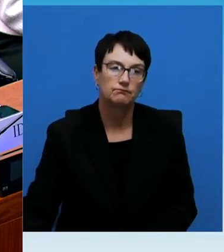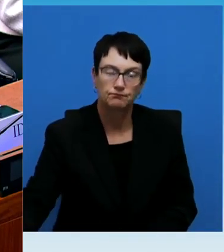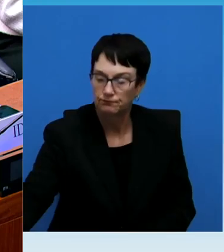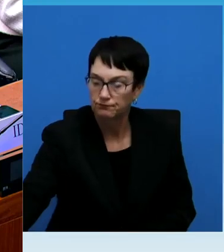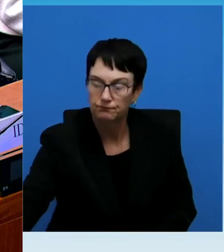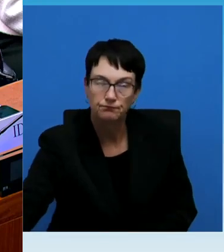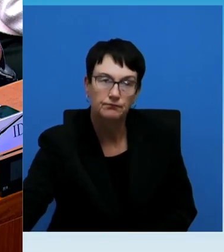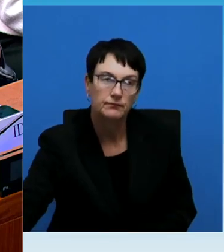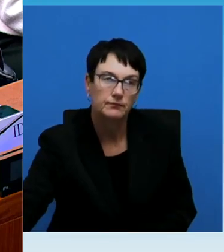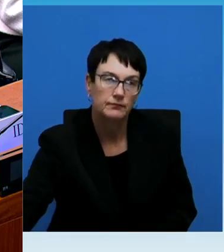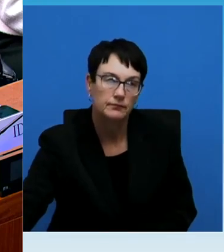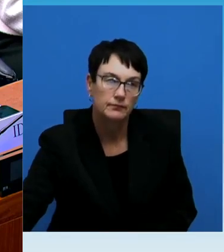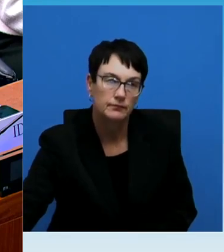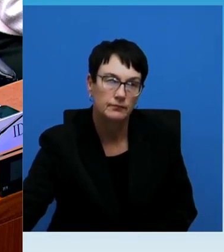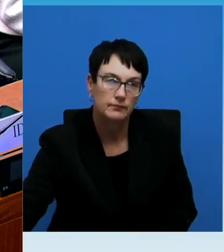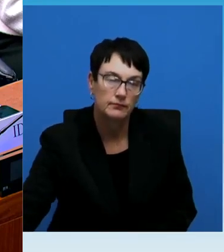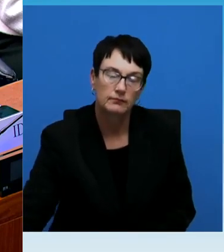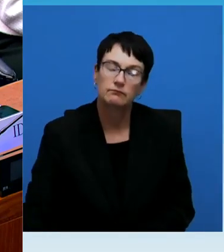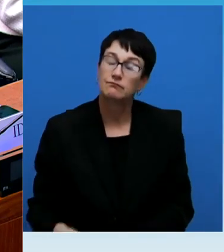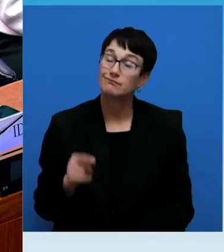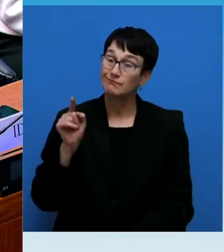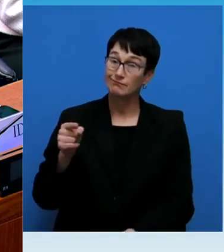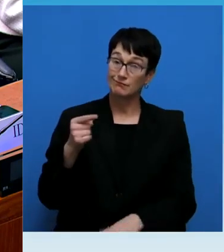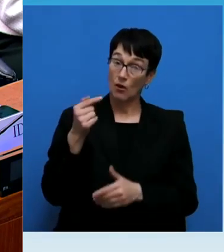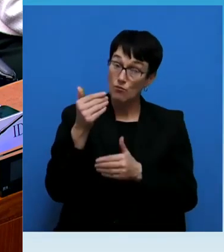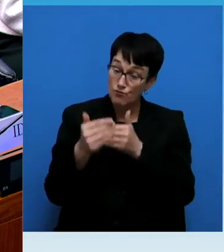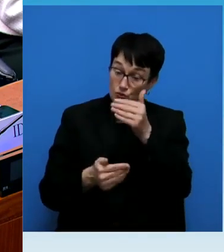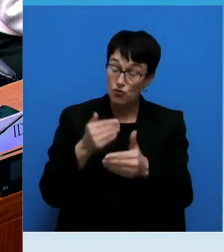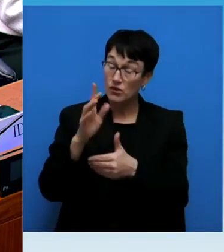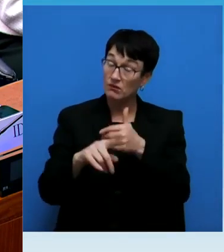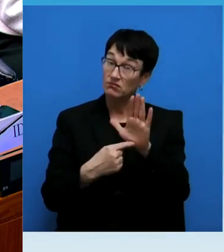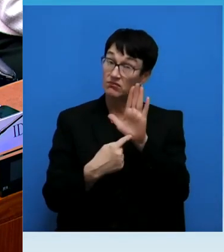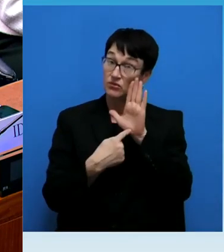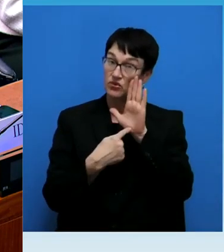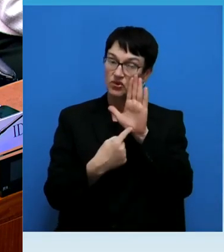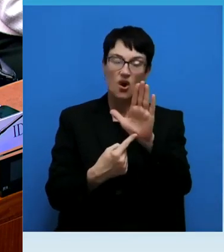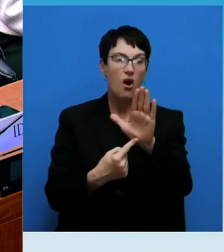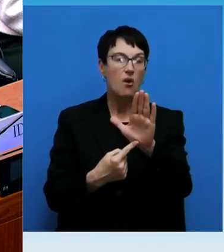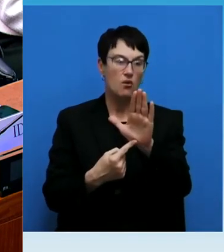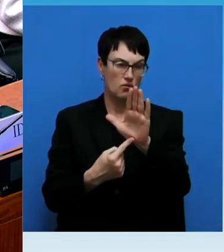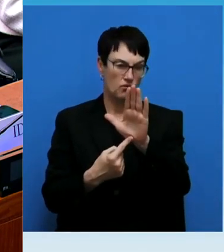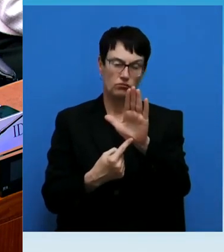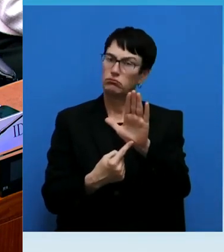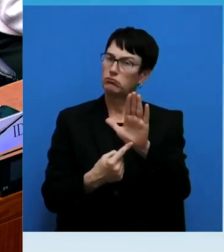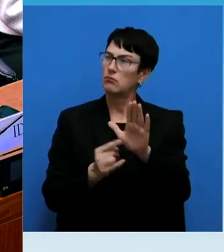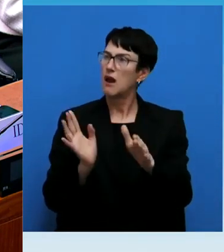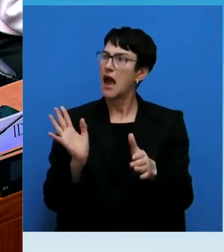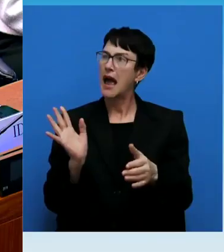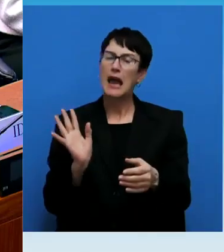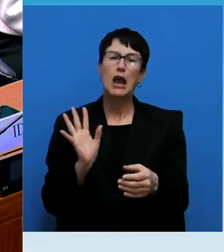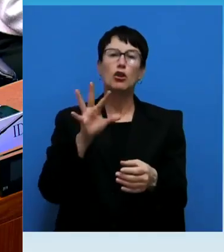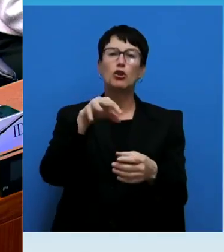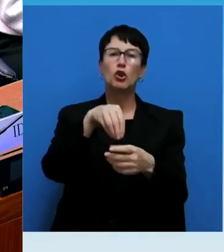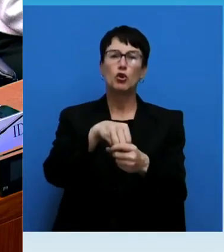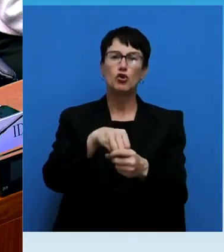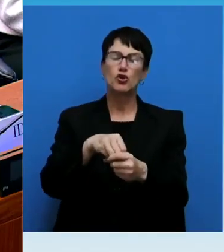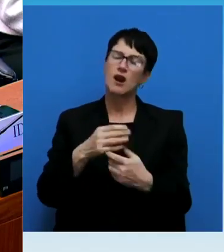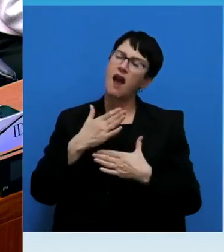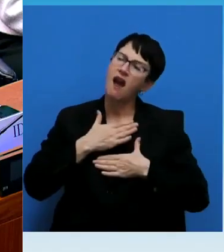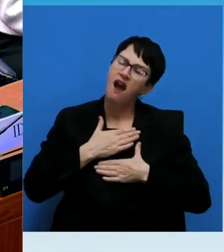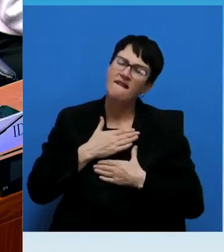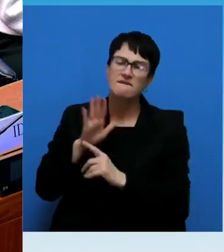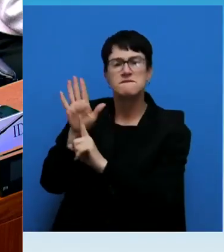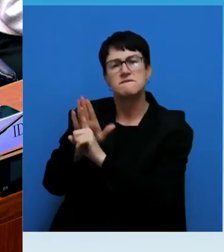that inclusion is not an act of charity, but an imperative of human rights and a pillar of